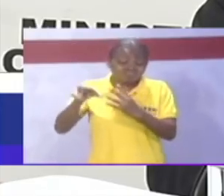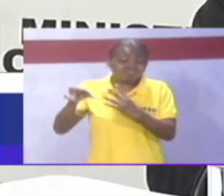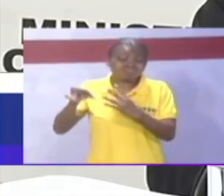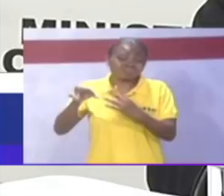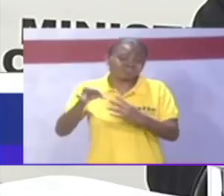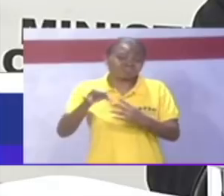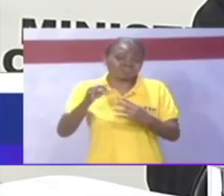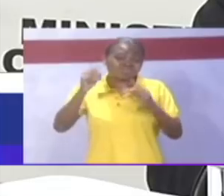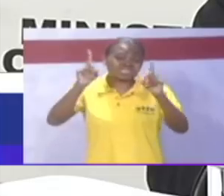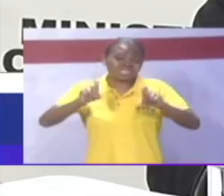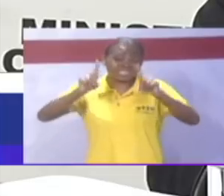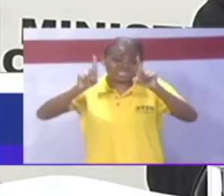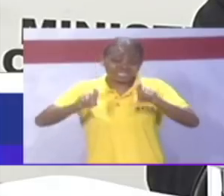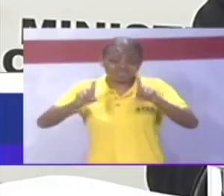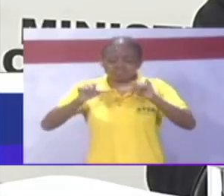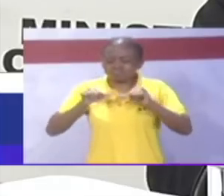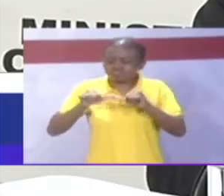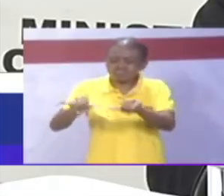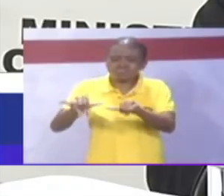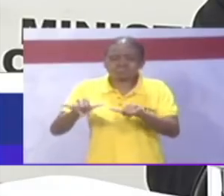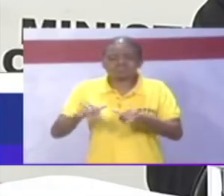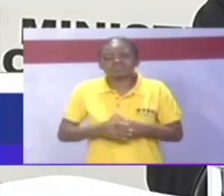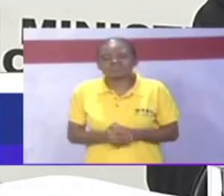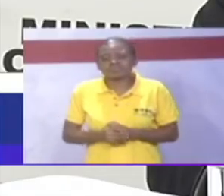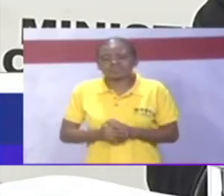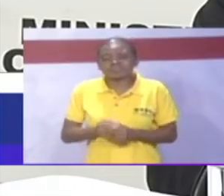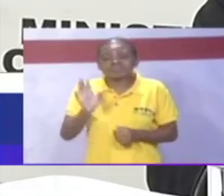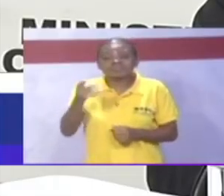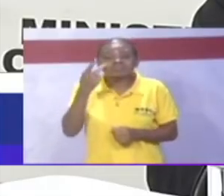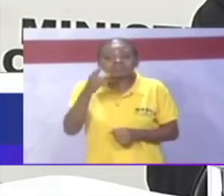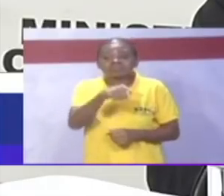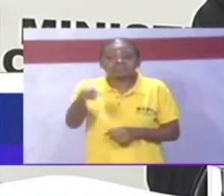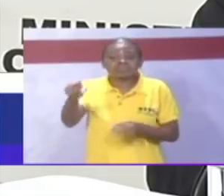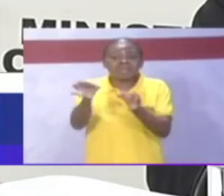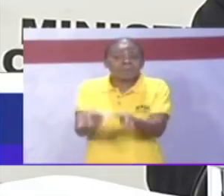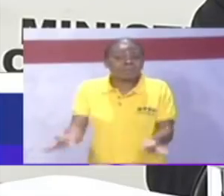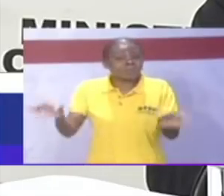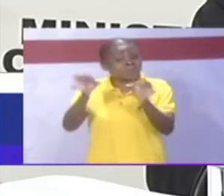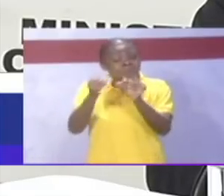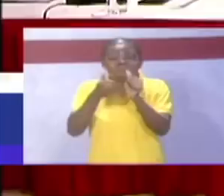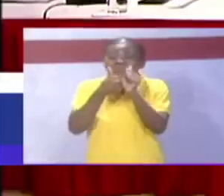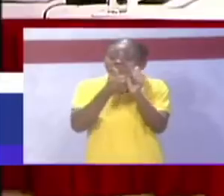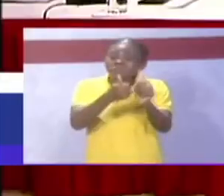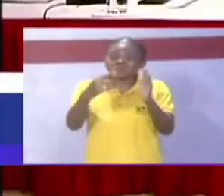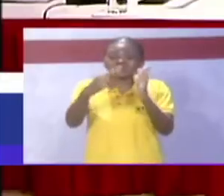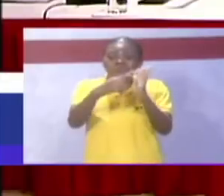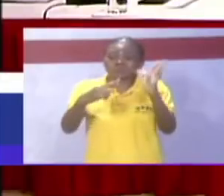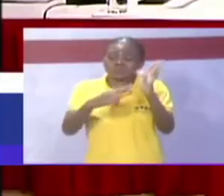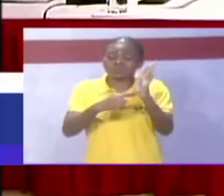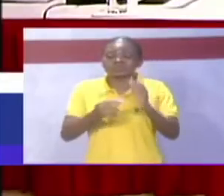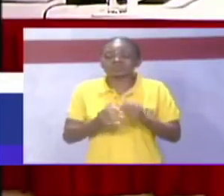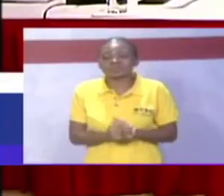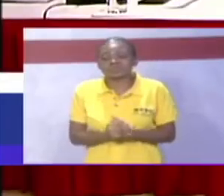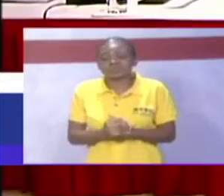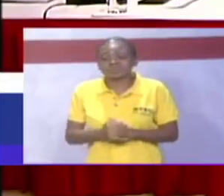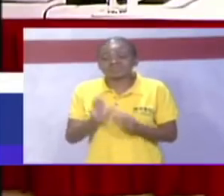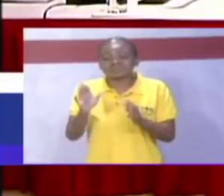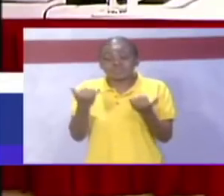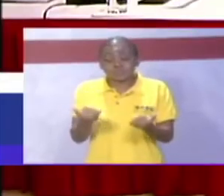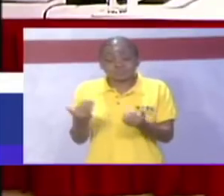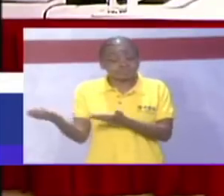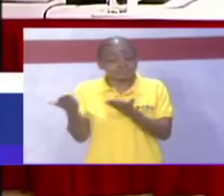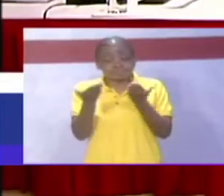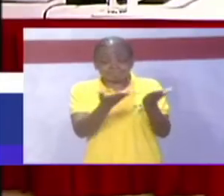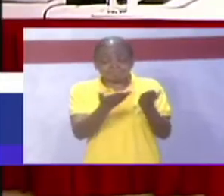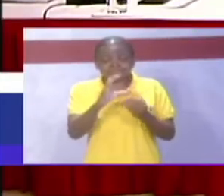the guidelines that we've been advocating for the last 18 to 19 months. I'll turn it over to the CMO. Yeah, so in terms of your second question, as it